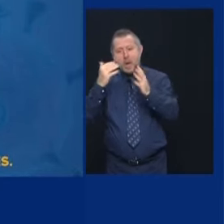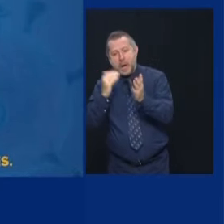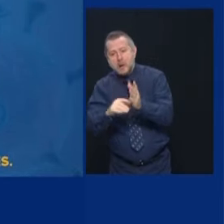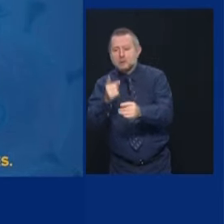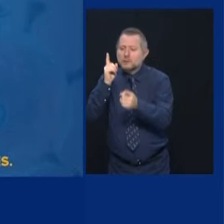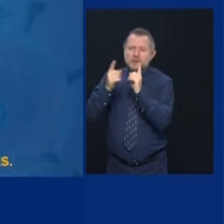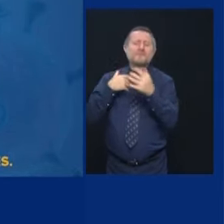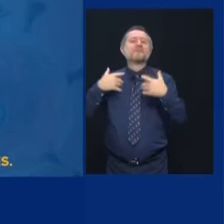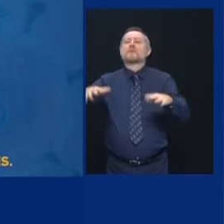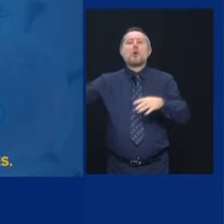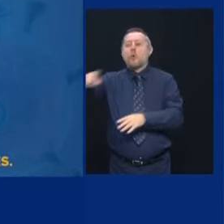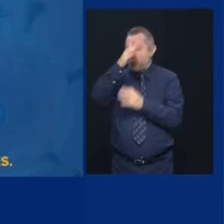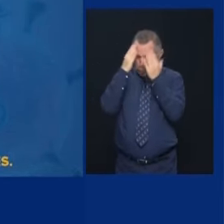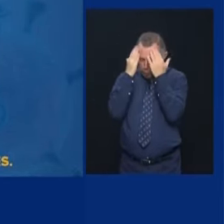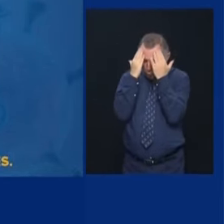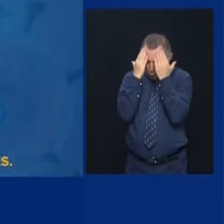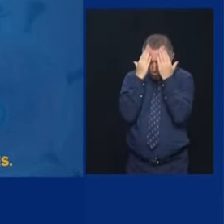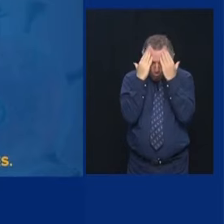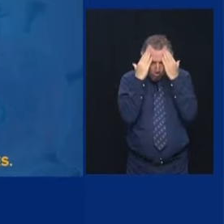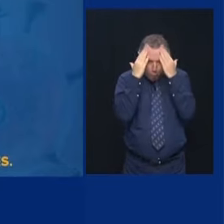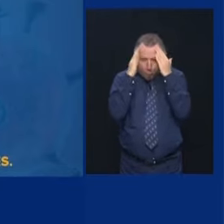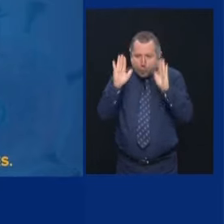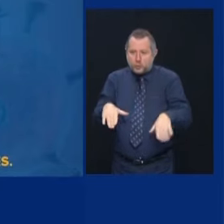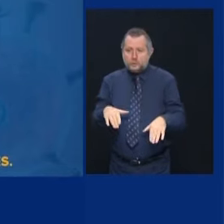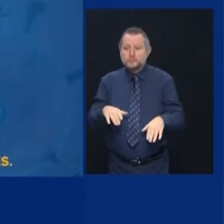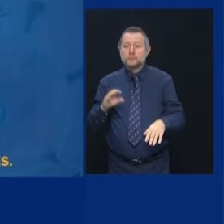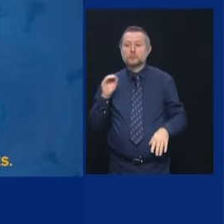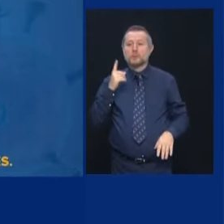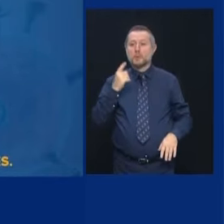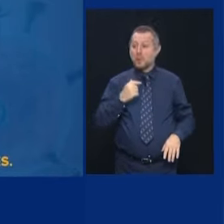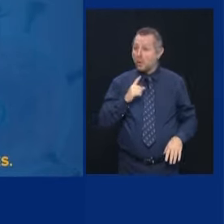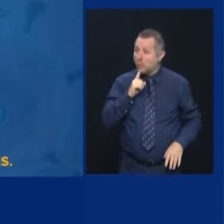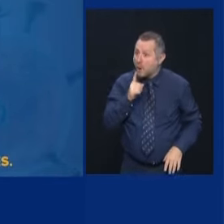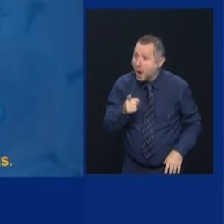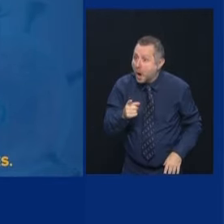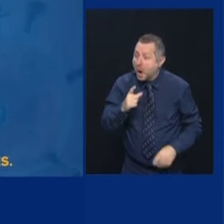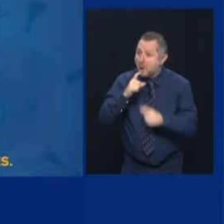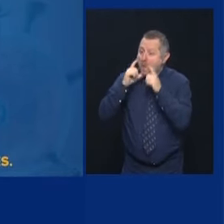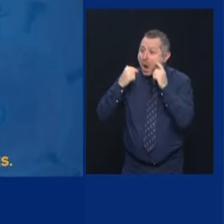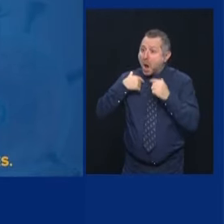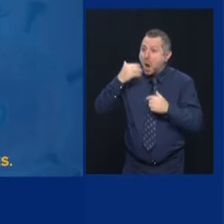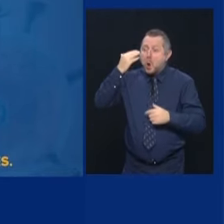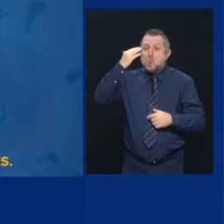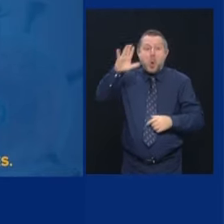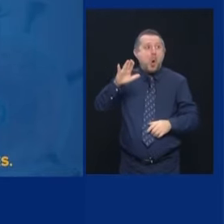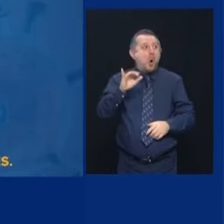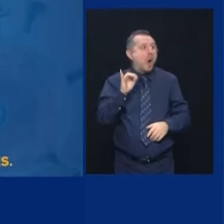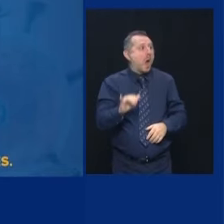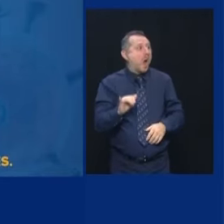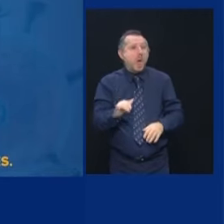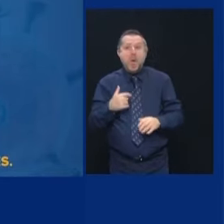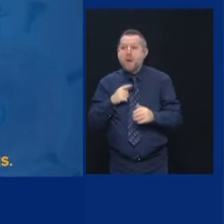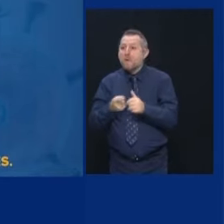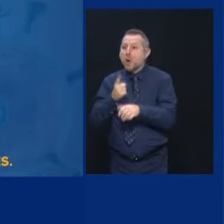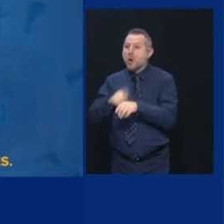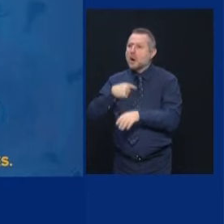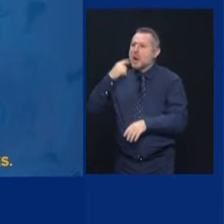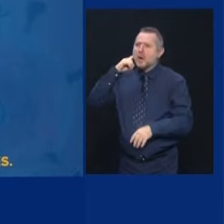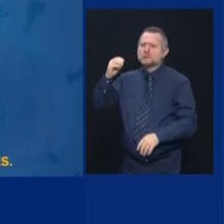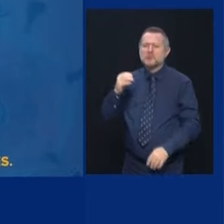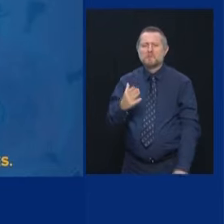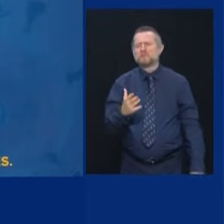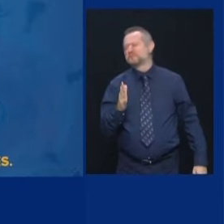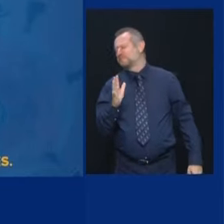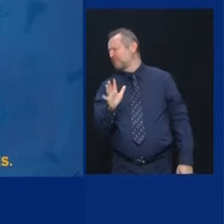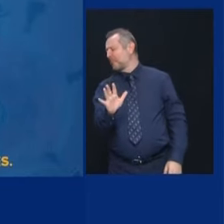the person who says, I never heard that. Really? You have to wear a mask? I never heard it. Find me the person